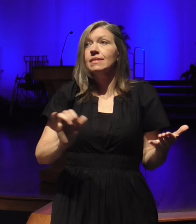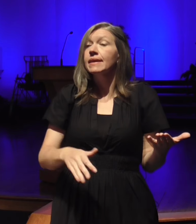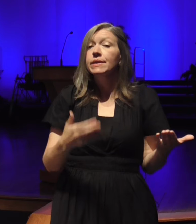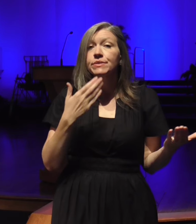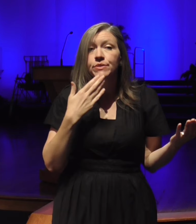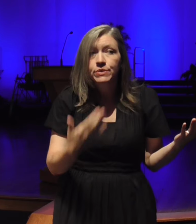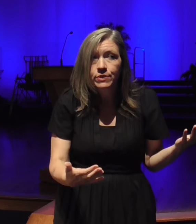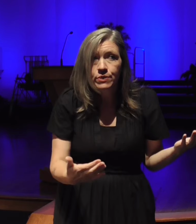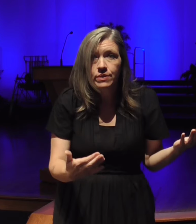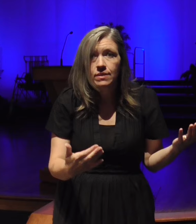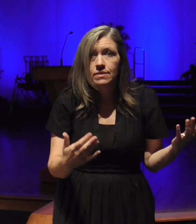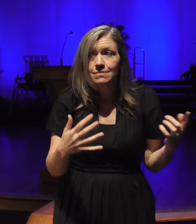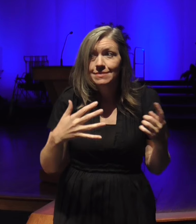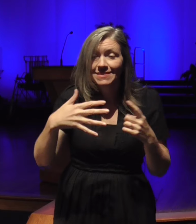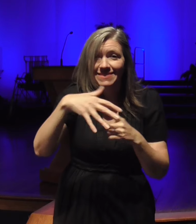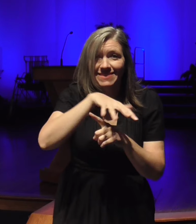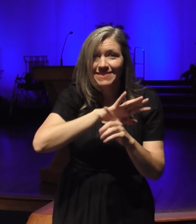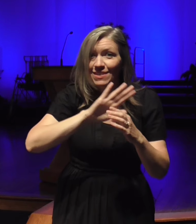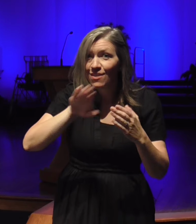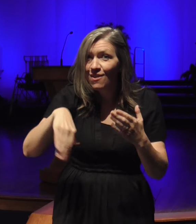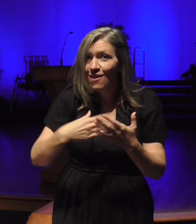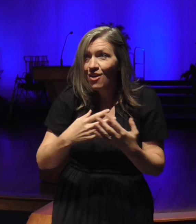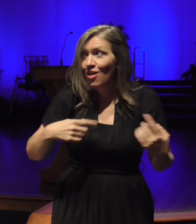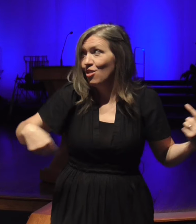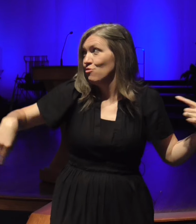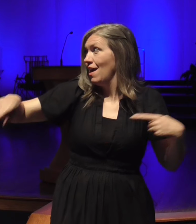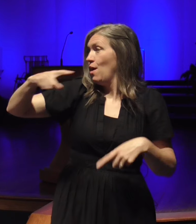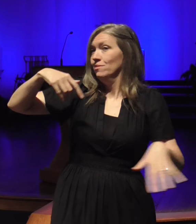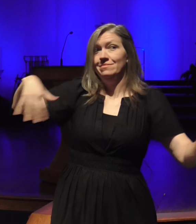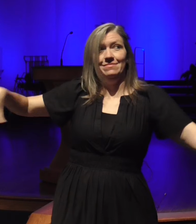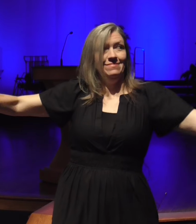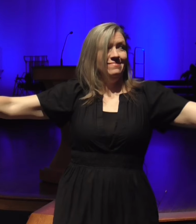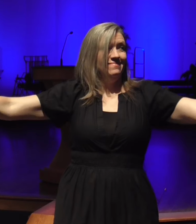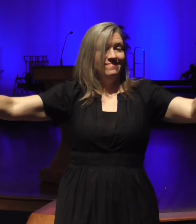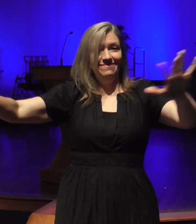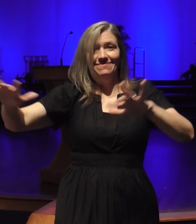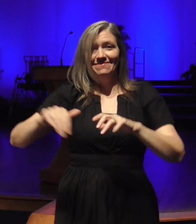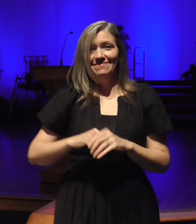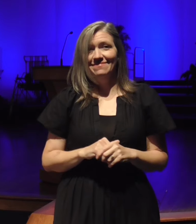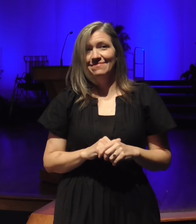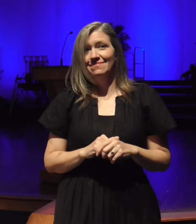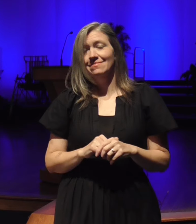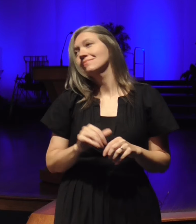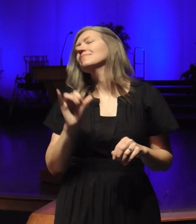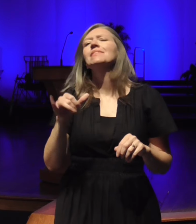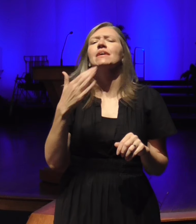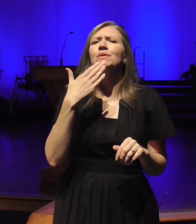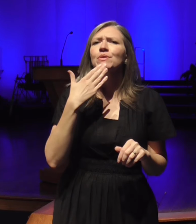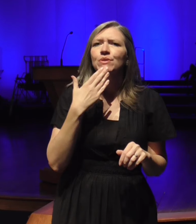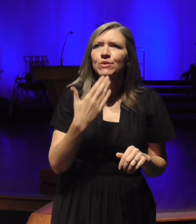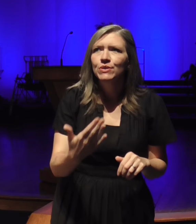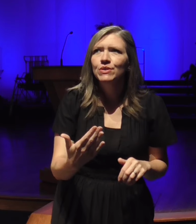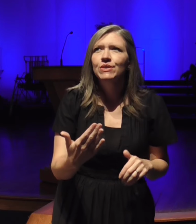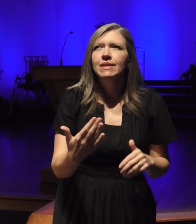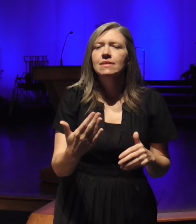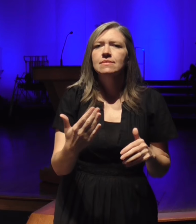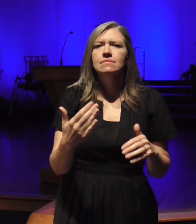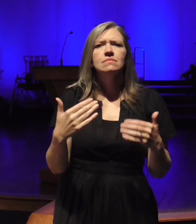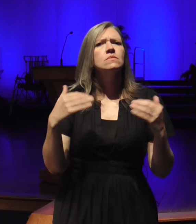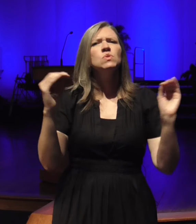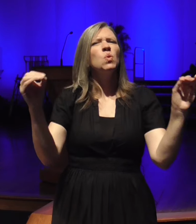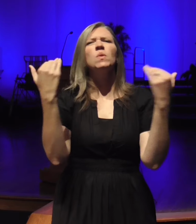are surrounded by an infinite good, a good that's all